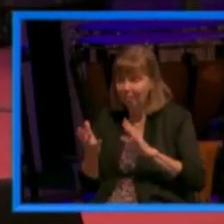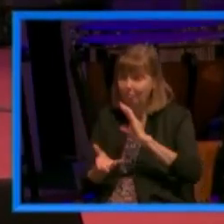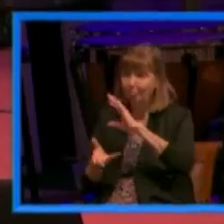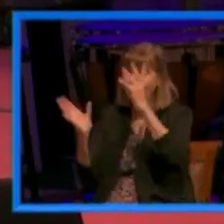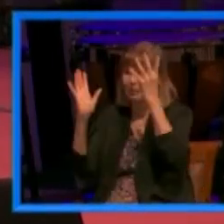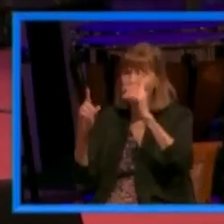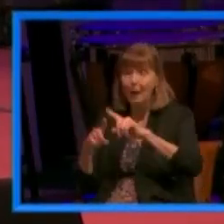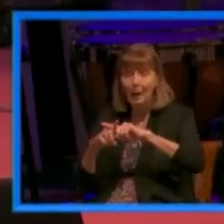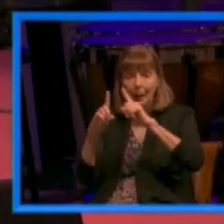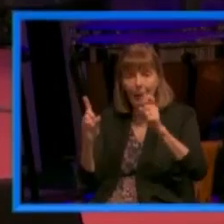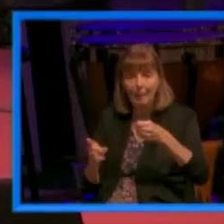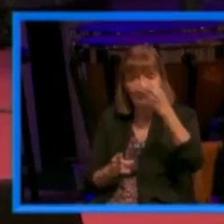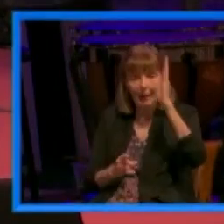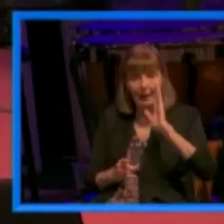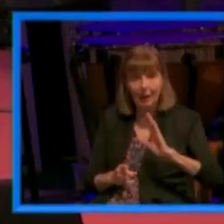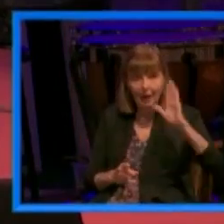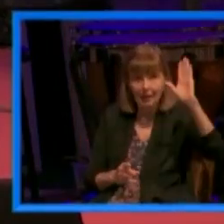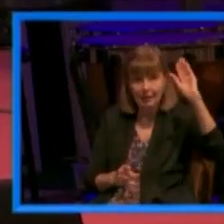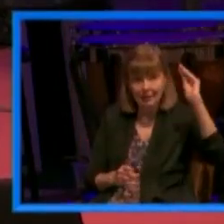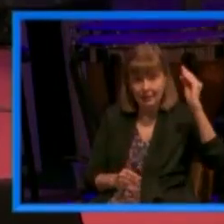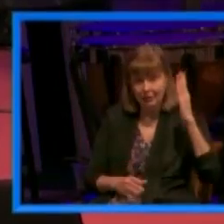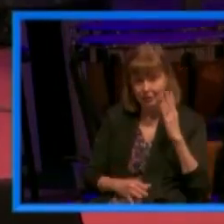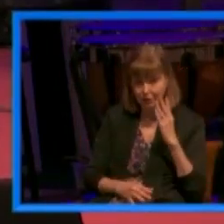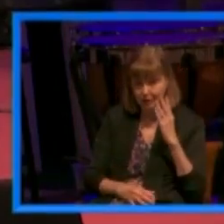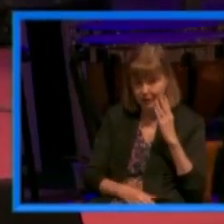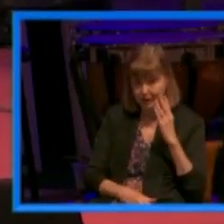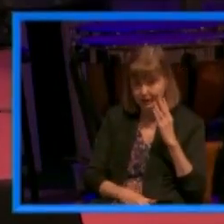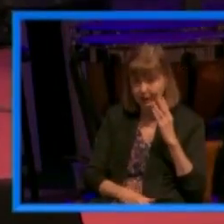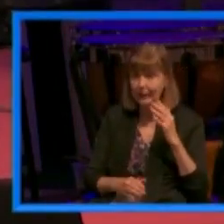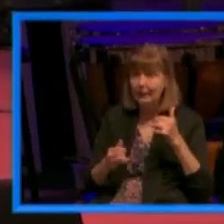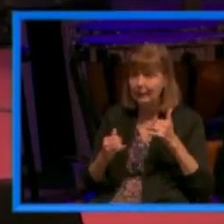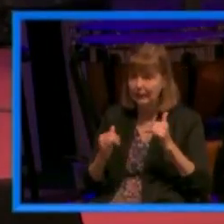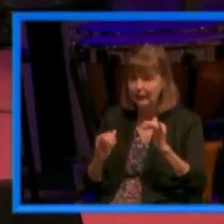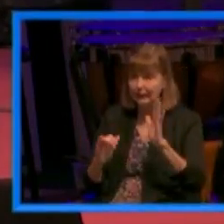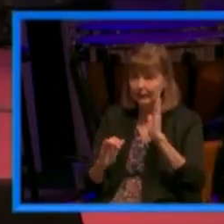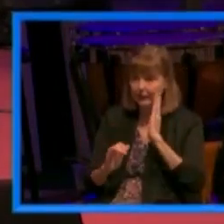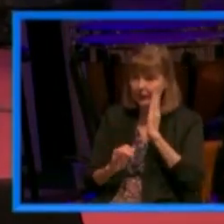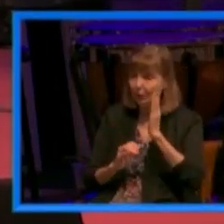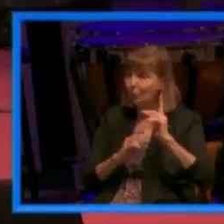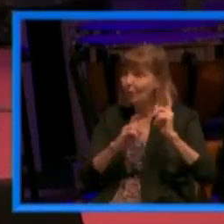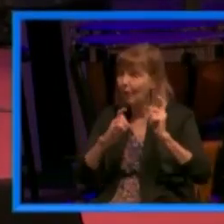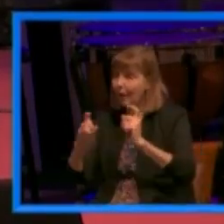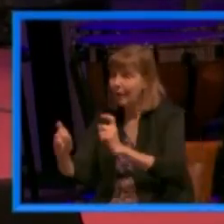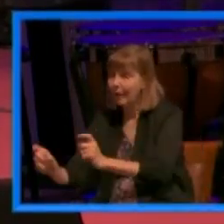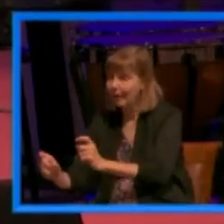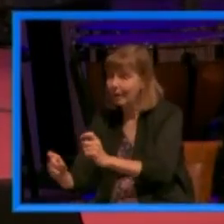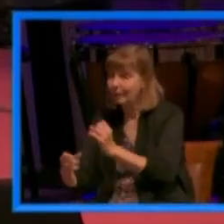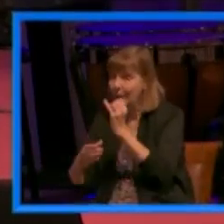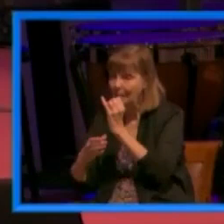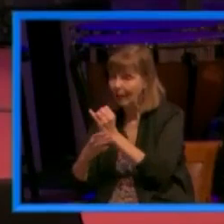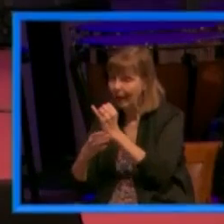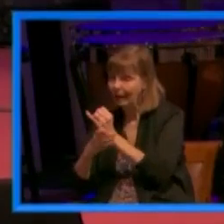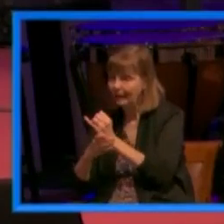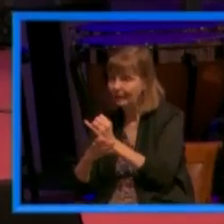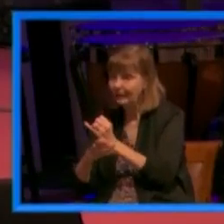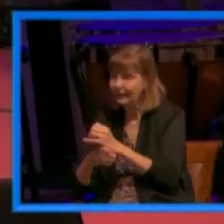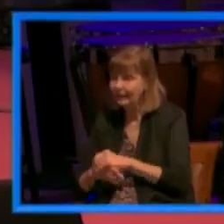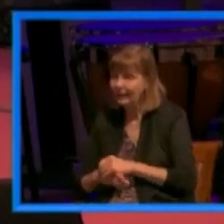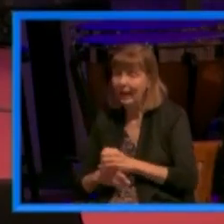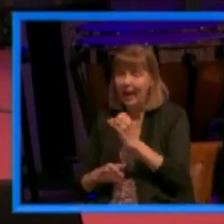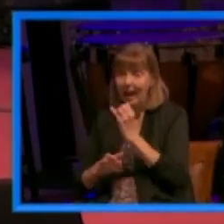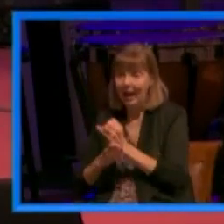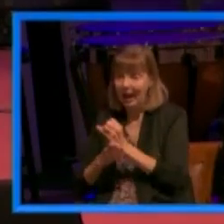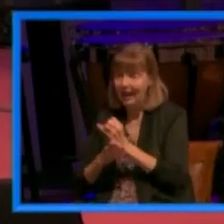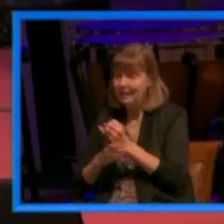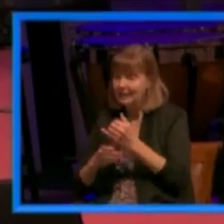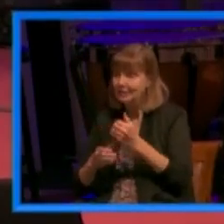God, in his grace, is still going to give them Isaac, which is still going to birth two sons. And from one of those